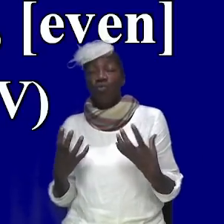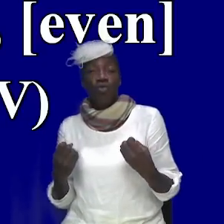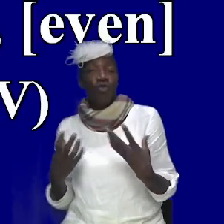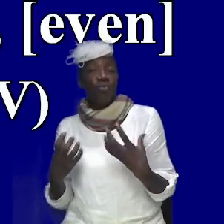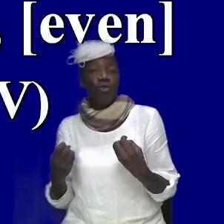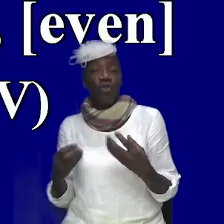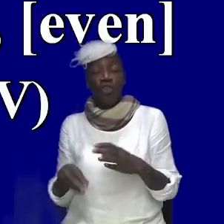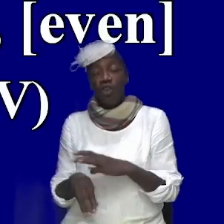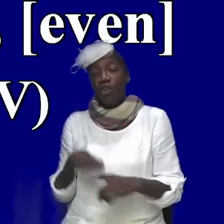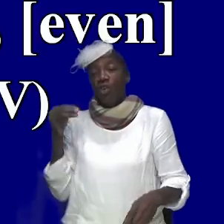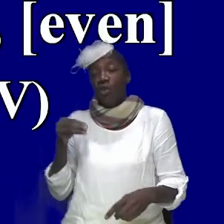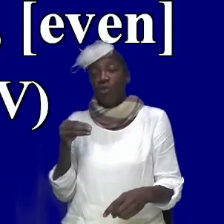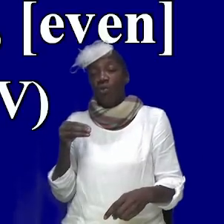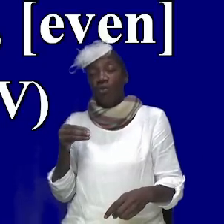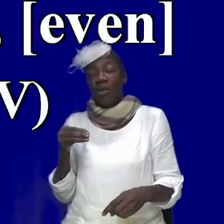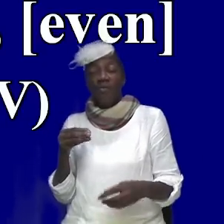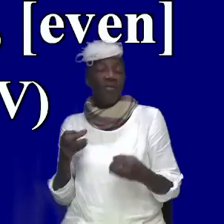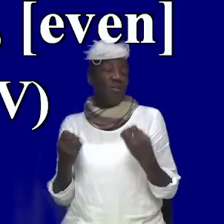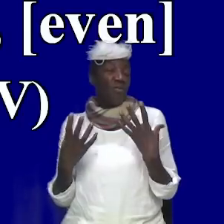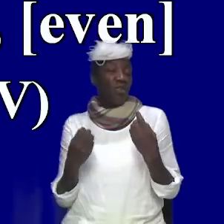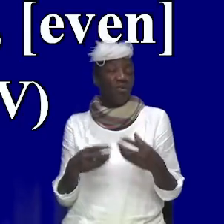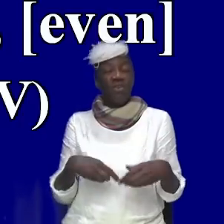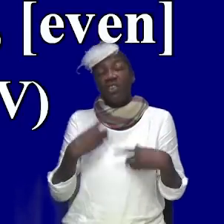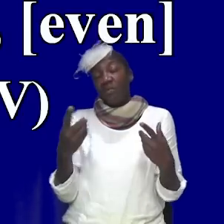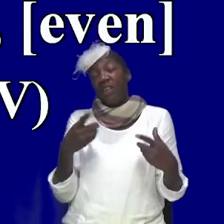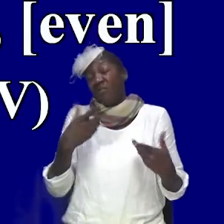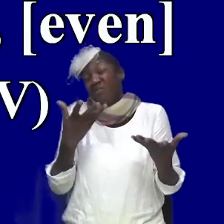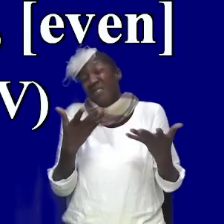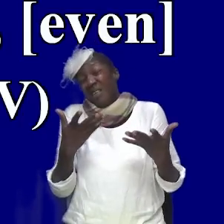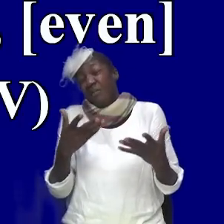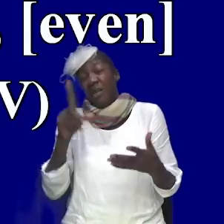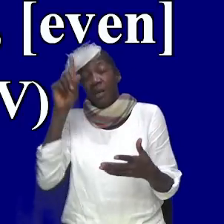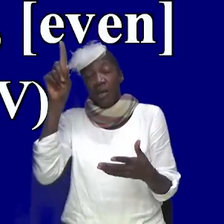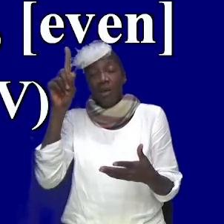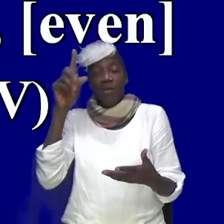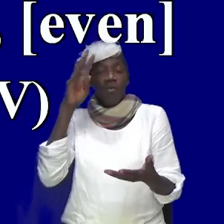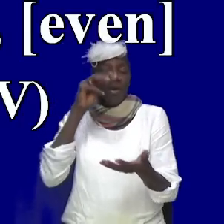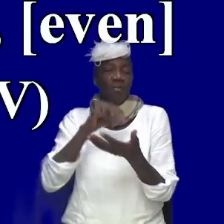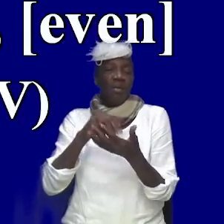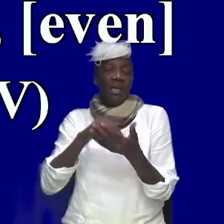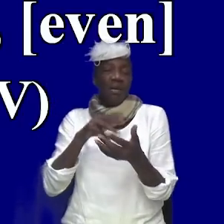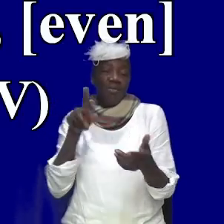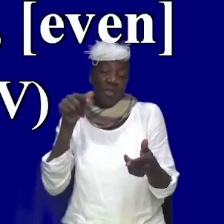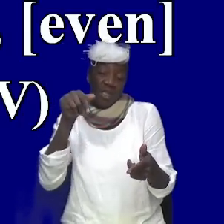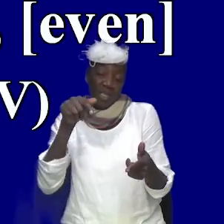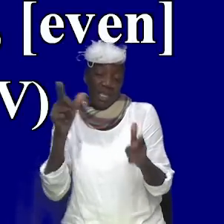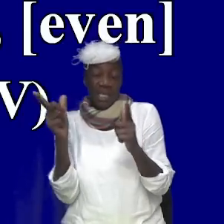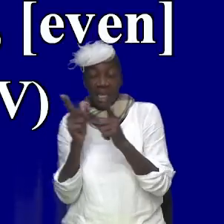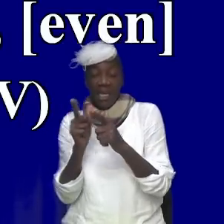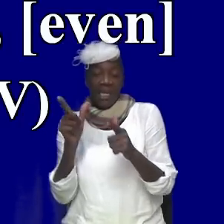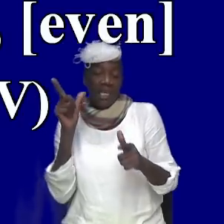And out of the abundance he gave. So he might have given $1 million. But then this lady just gave her like a small